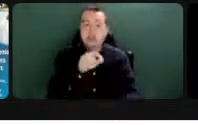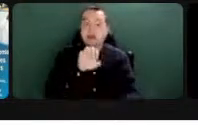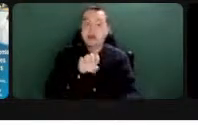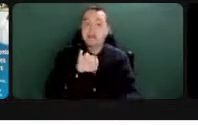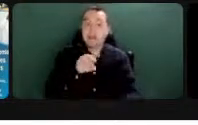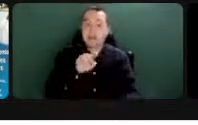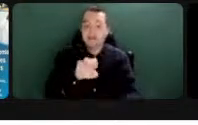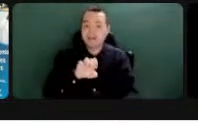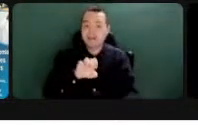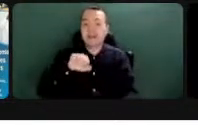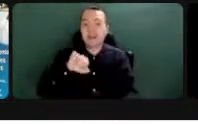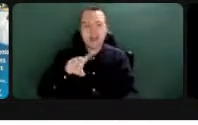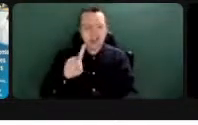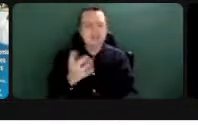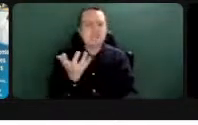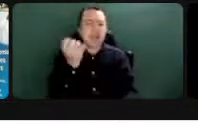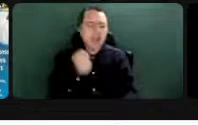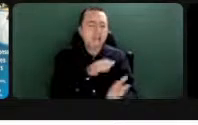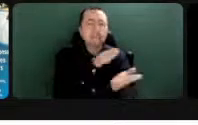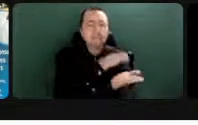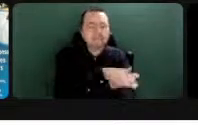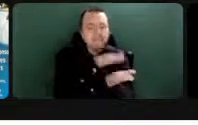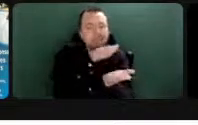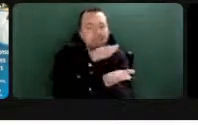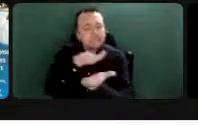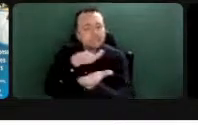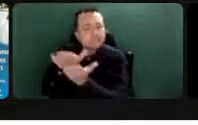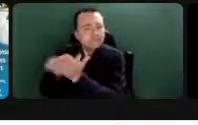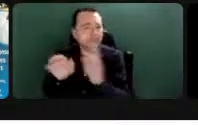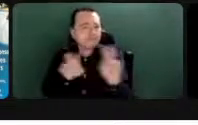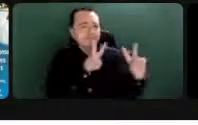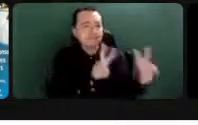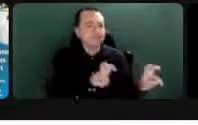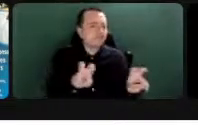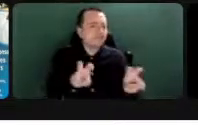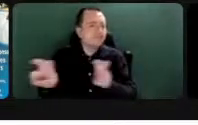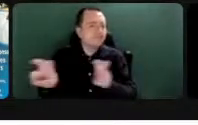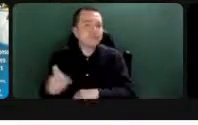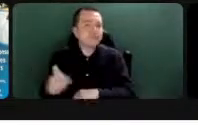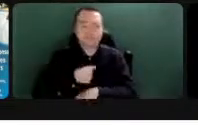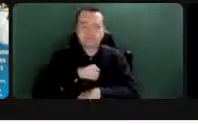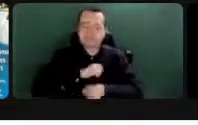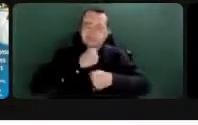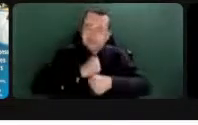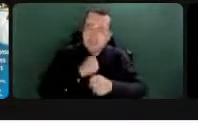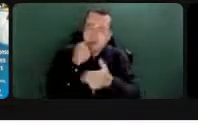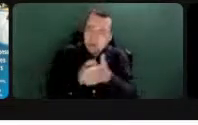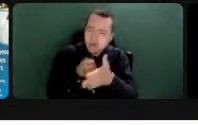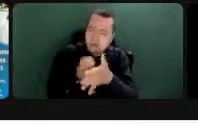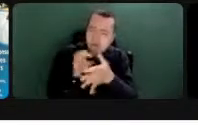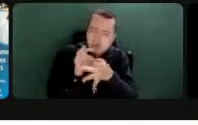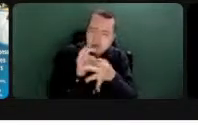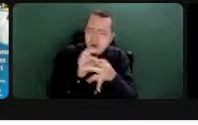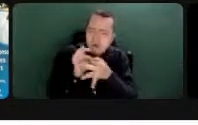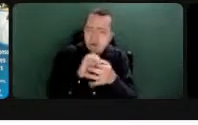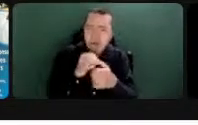large amount of effort over the last 2 years into preparing summaries of COVID-19. There's 585 summaries now available,